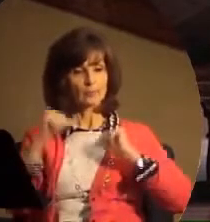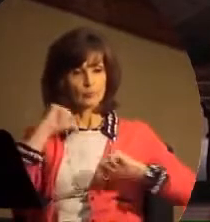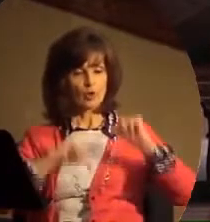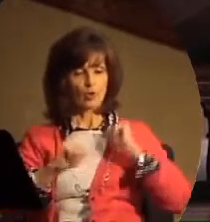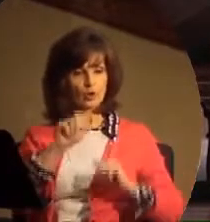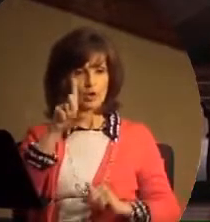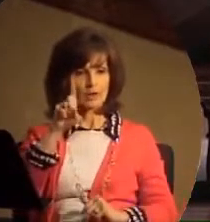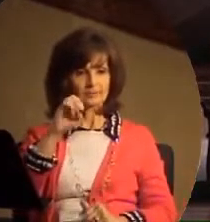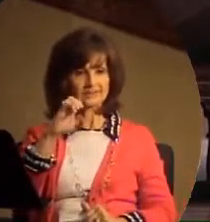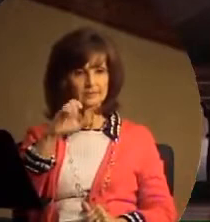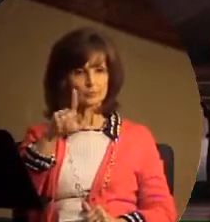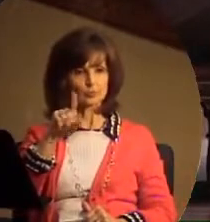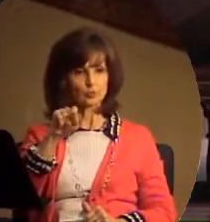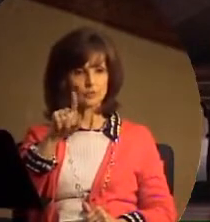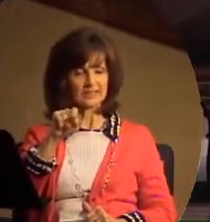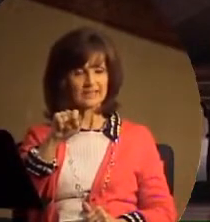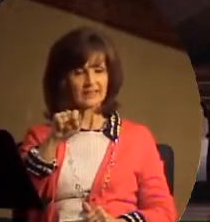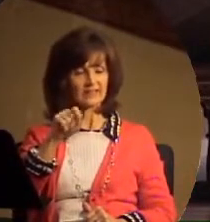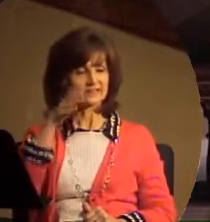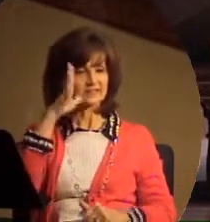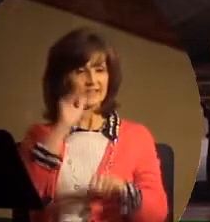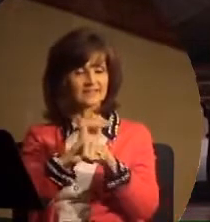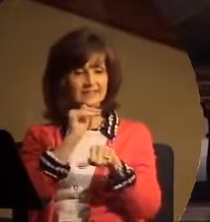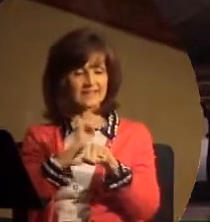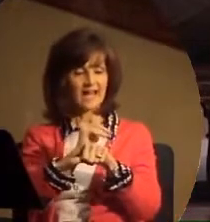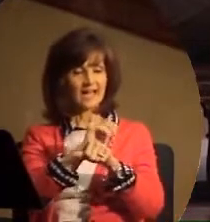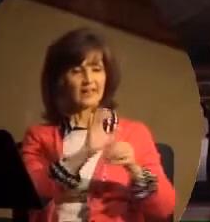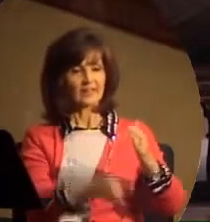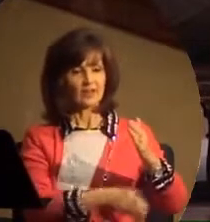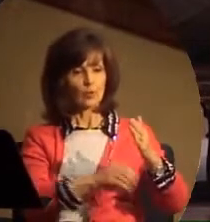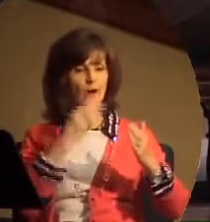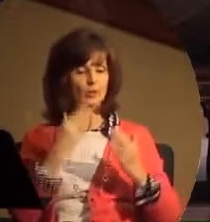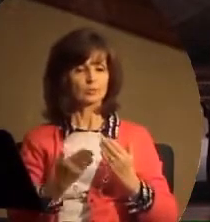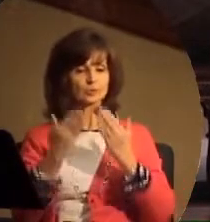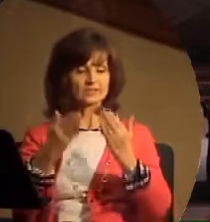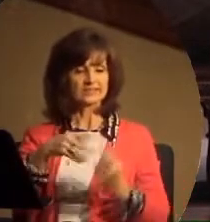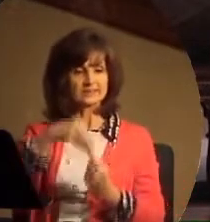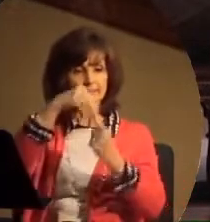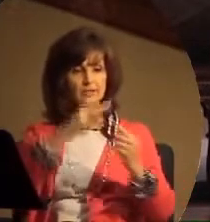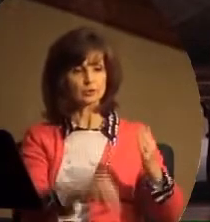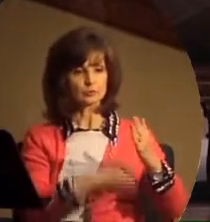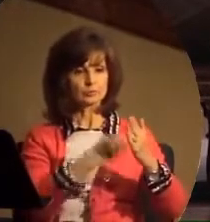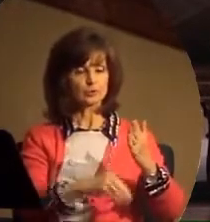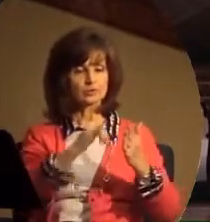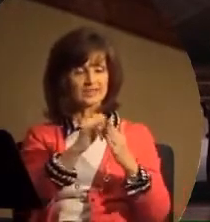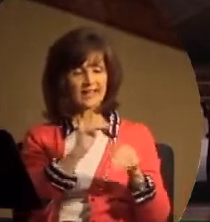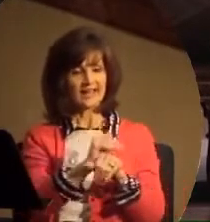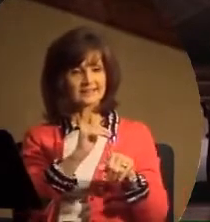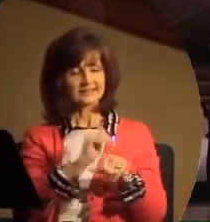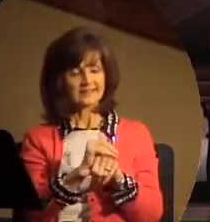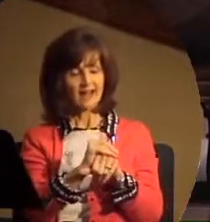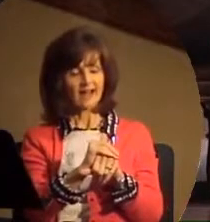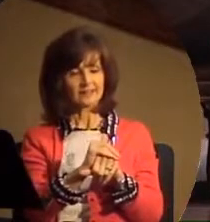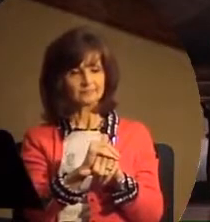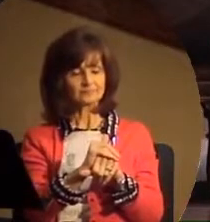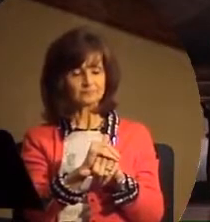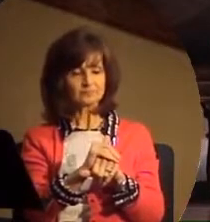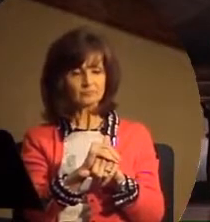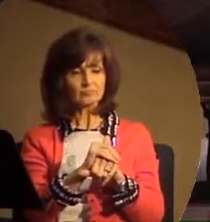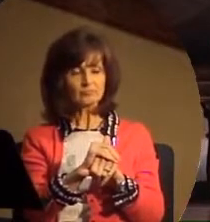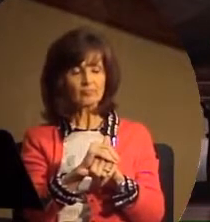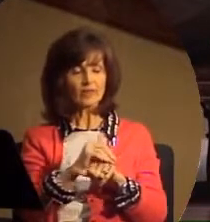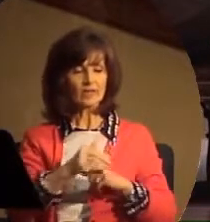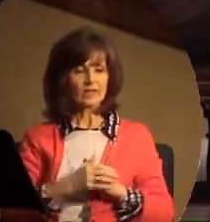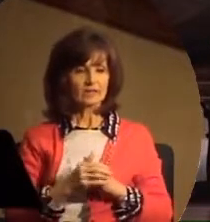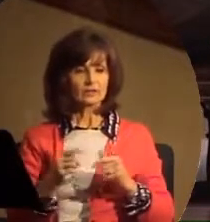the 20th on that Sunday night. The choir will be presenting some special music for us that night, just to kind of enhance a little bit of the